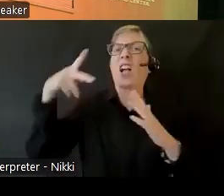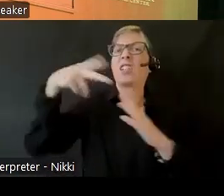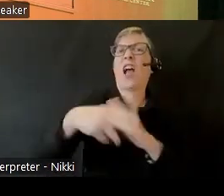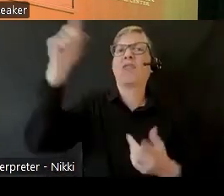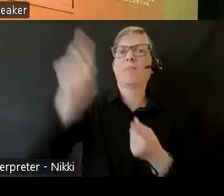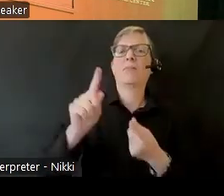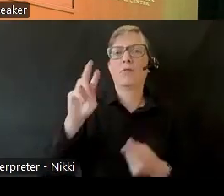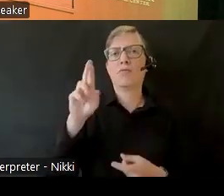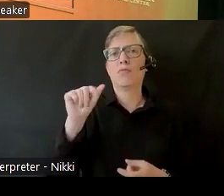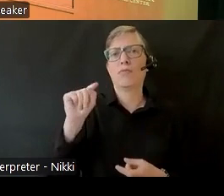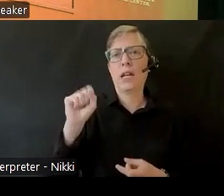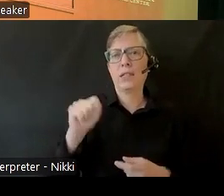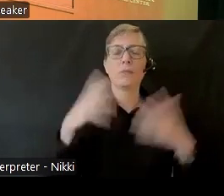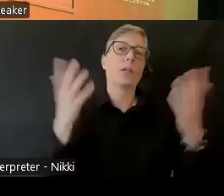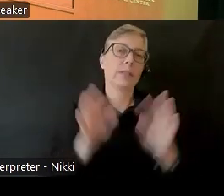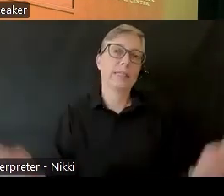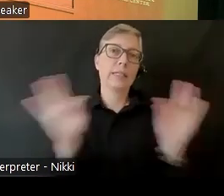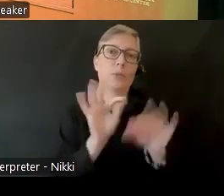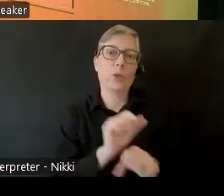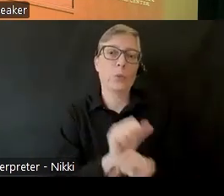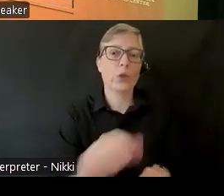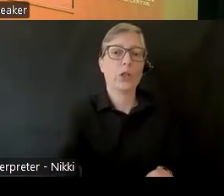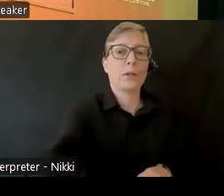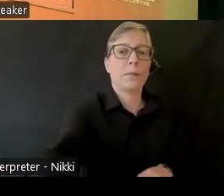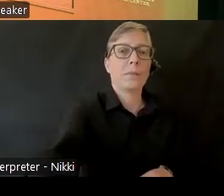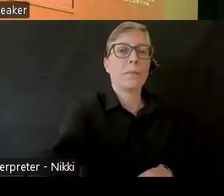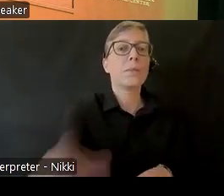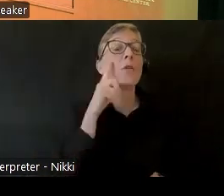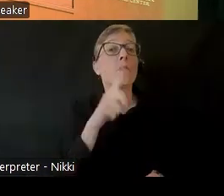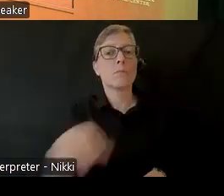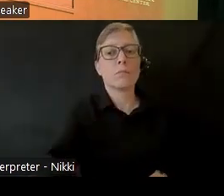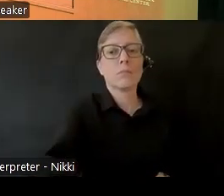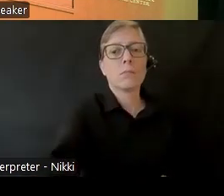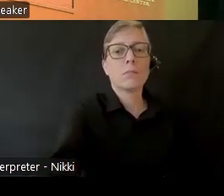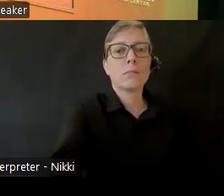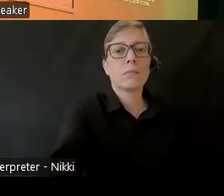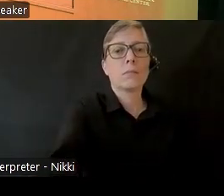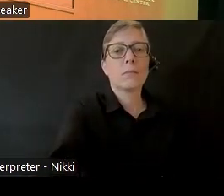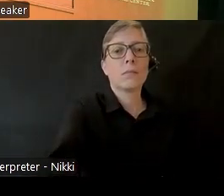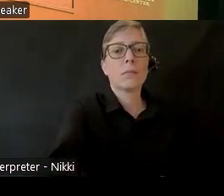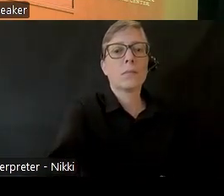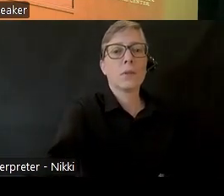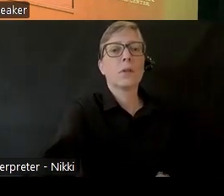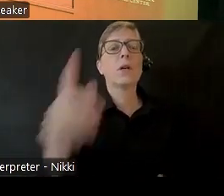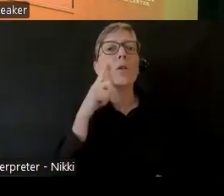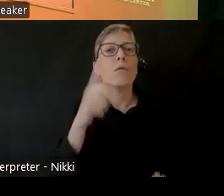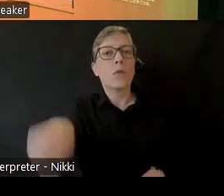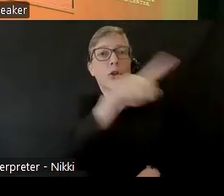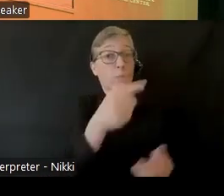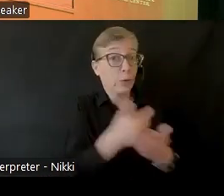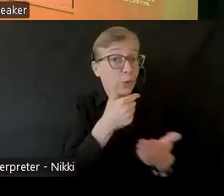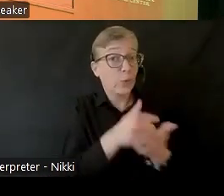this is important. So especially for those of you who are trainees, they're just learning the clinical aspects of your